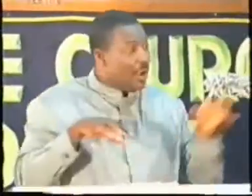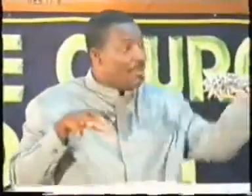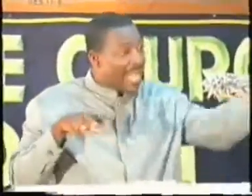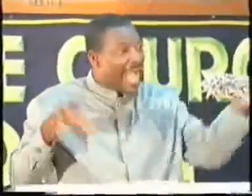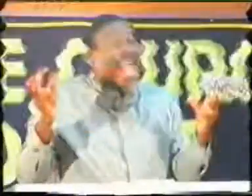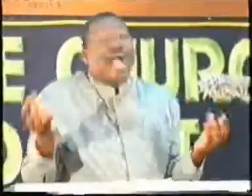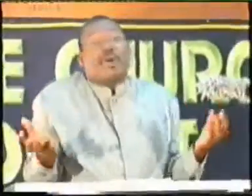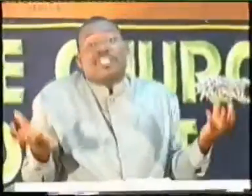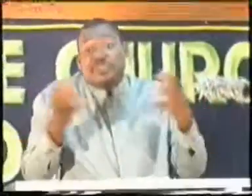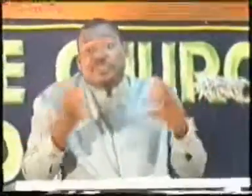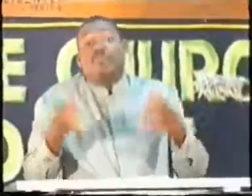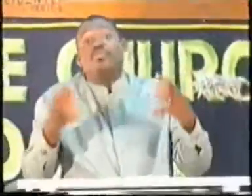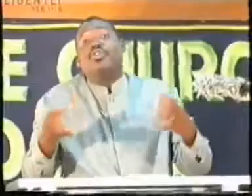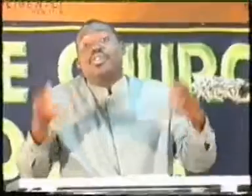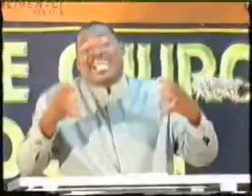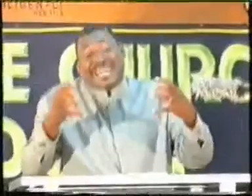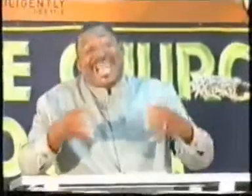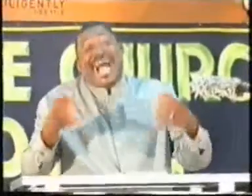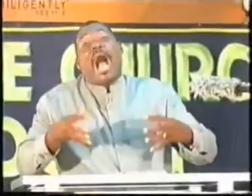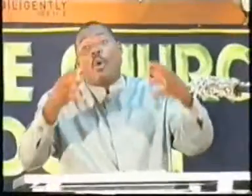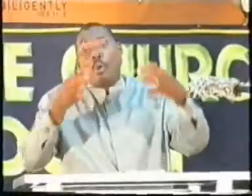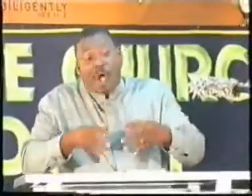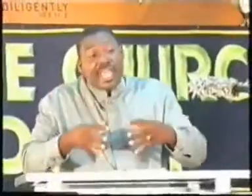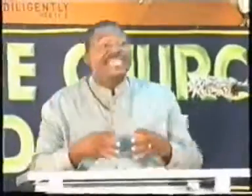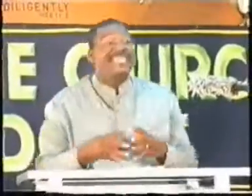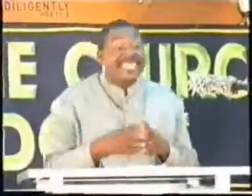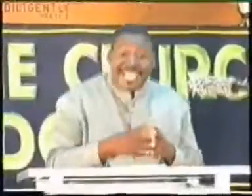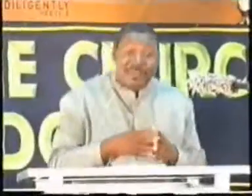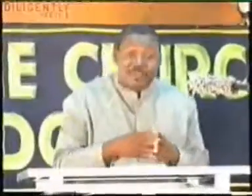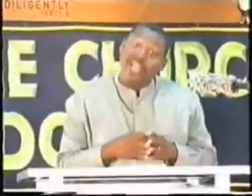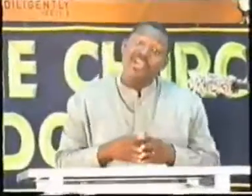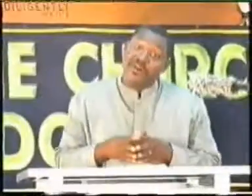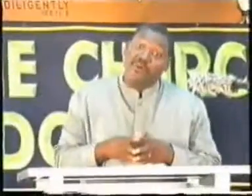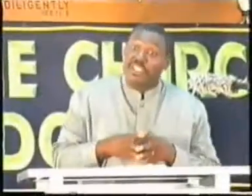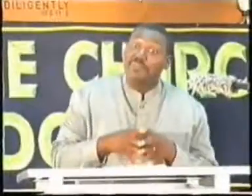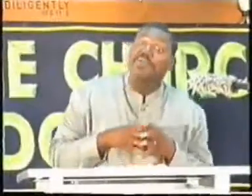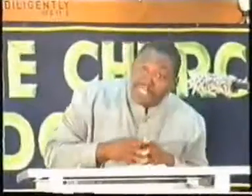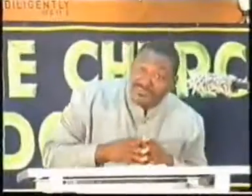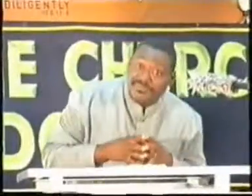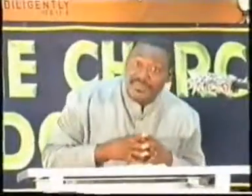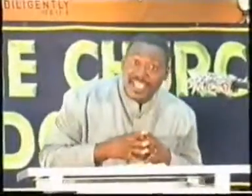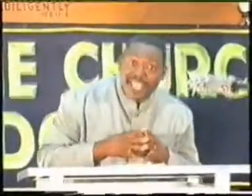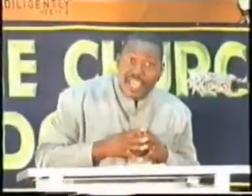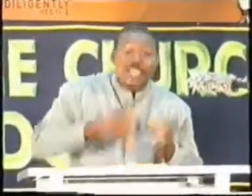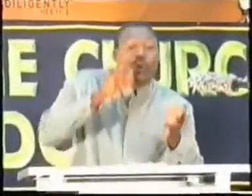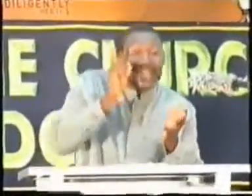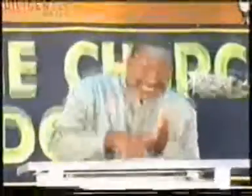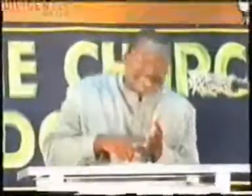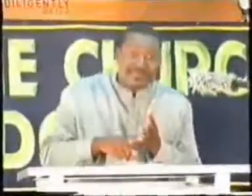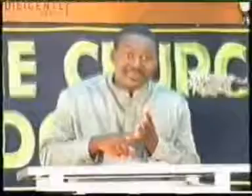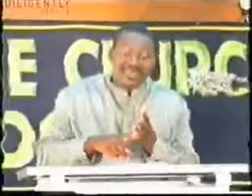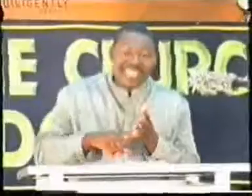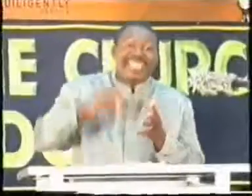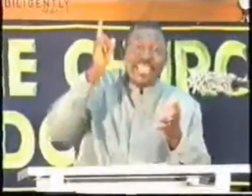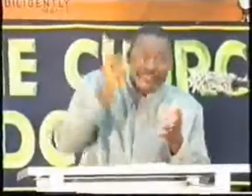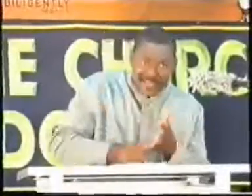mo nyina obi a contribute ne kakra awo enti sase ka nso ye efa no contribution enti